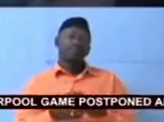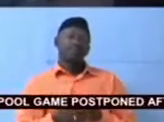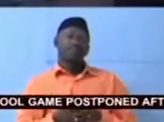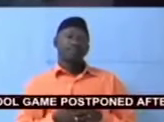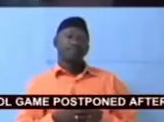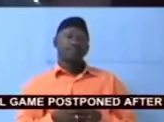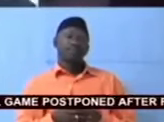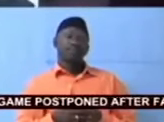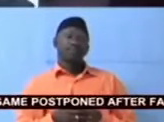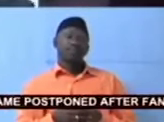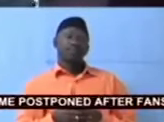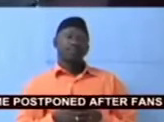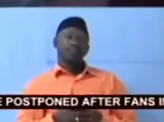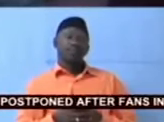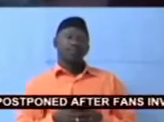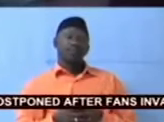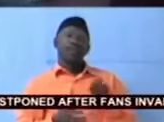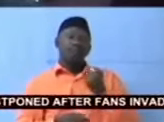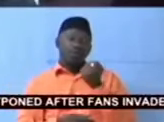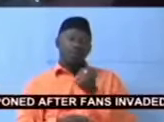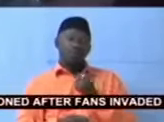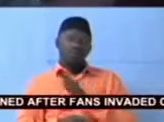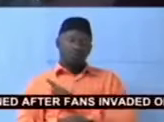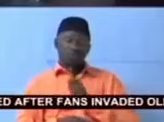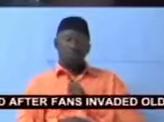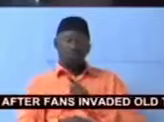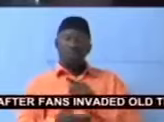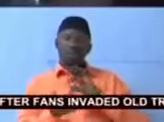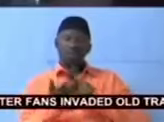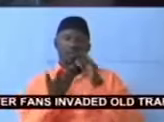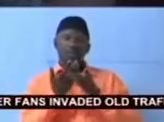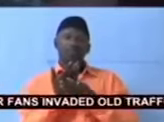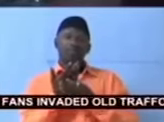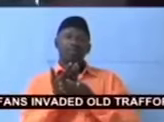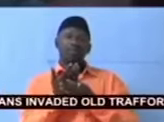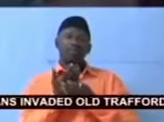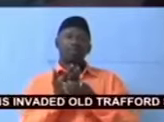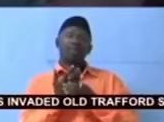Because we also as well transfer matters on two grounds perhaps.